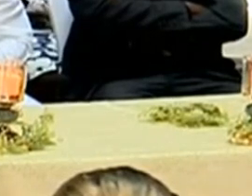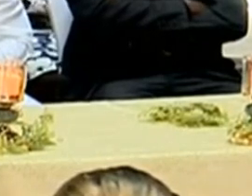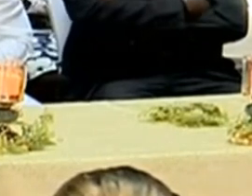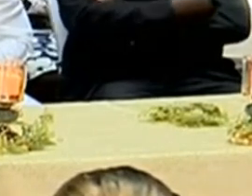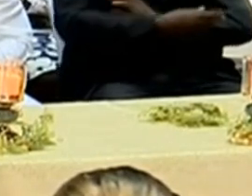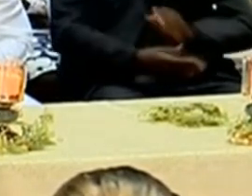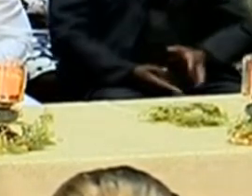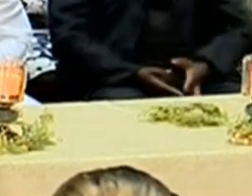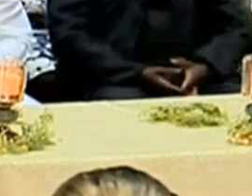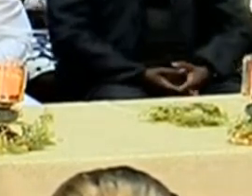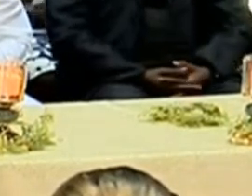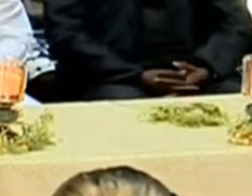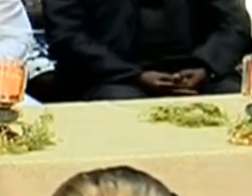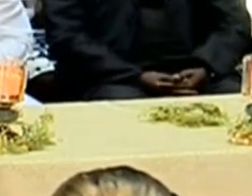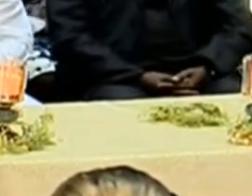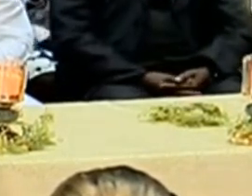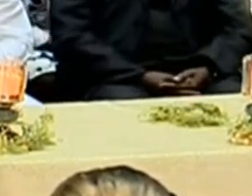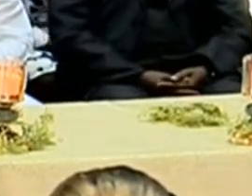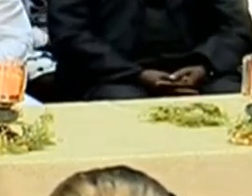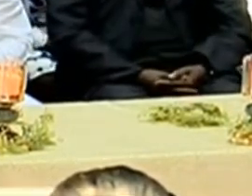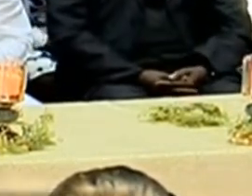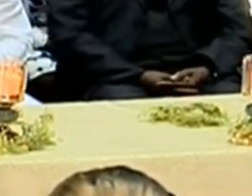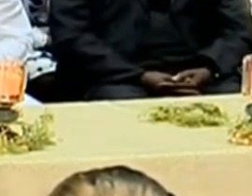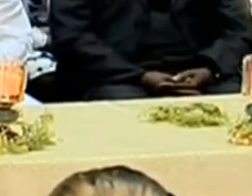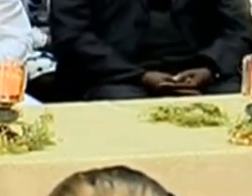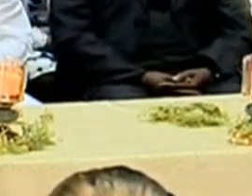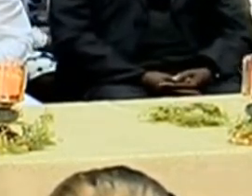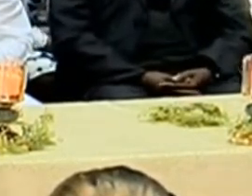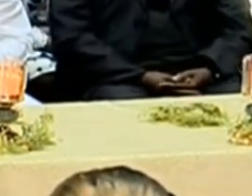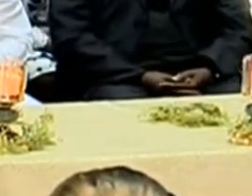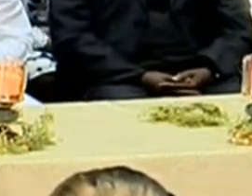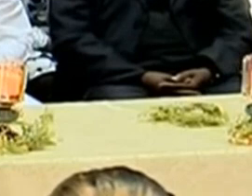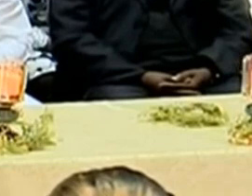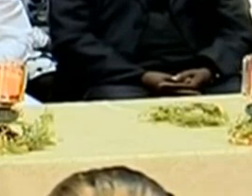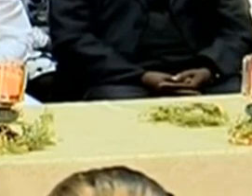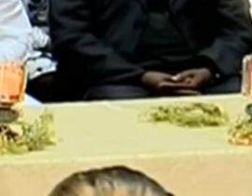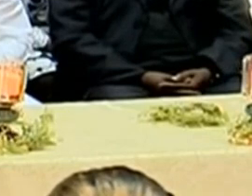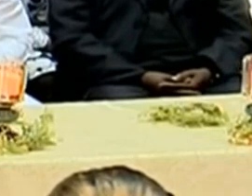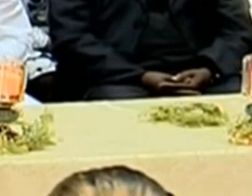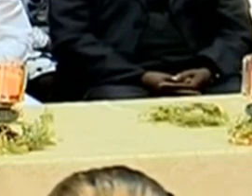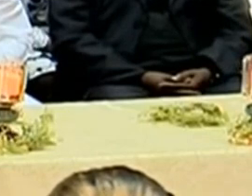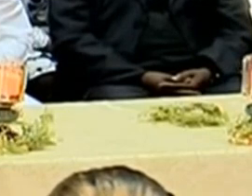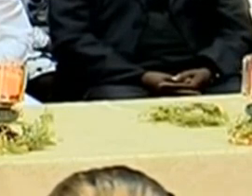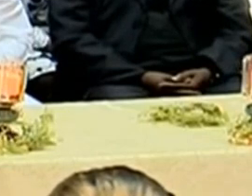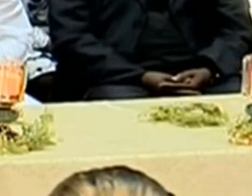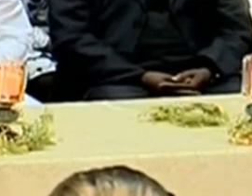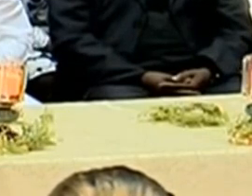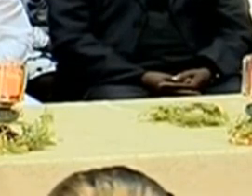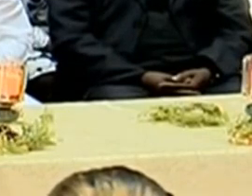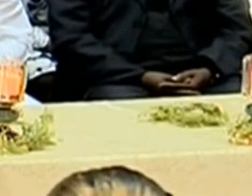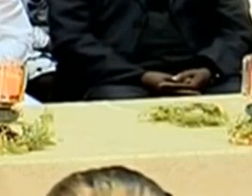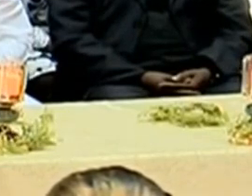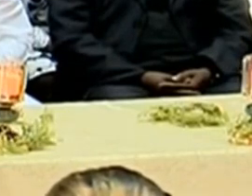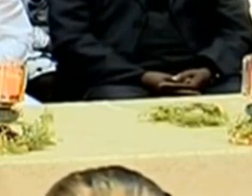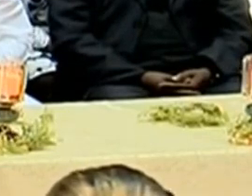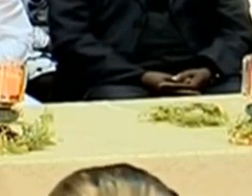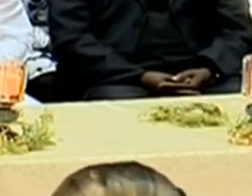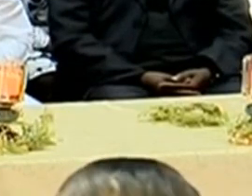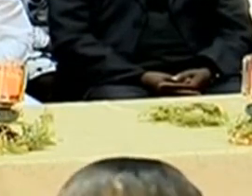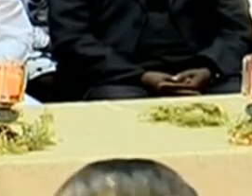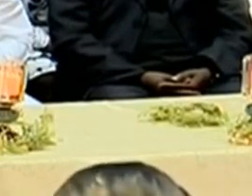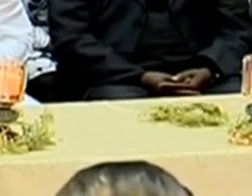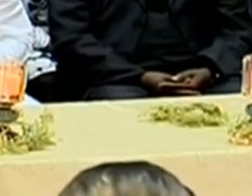as a nation, we have faced many difficulties, many troubles,